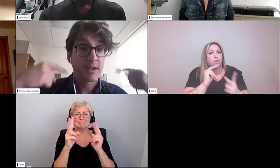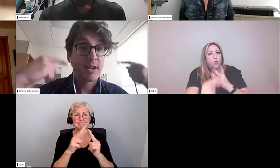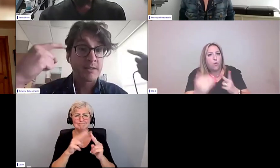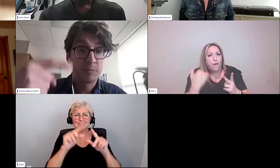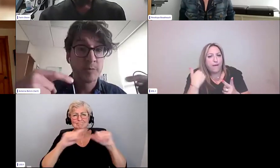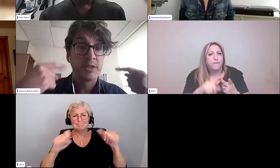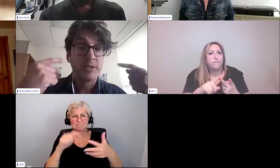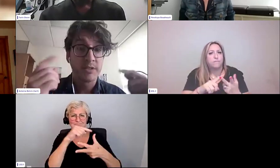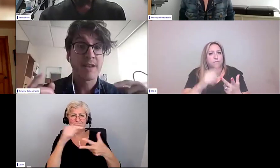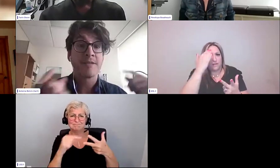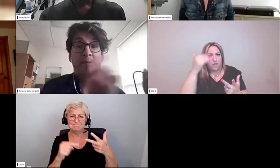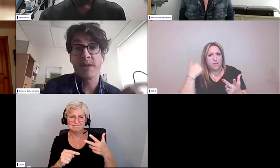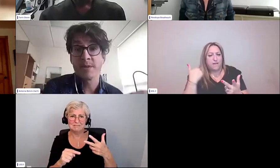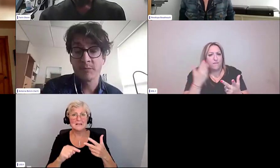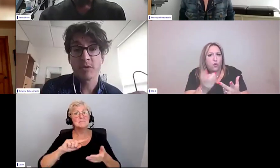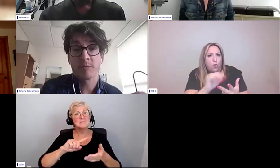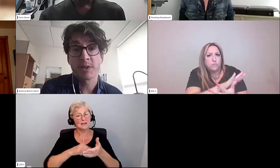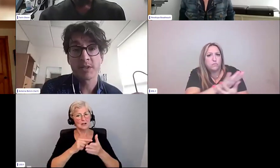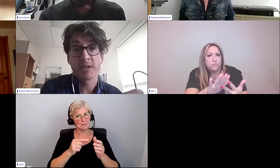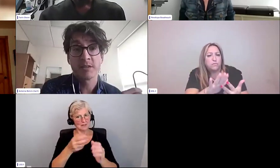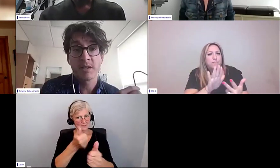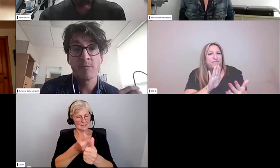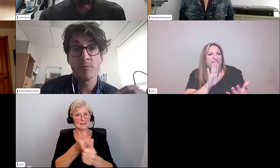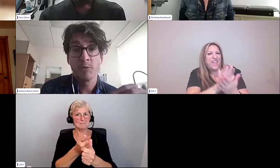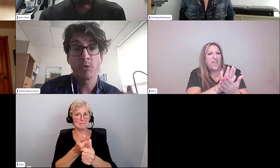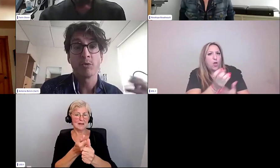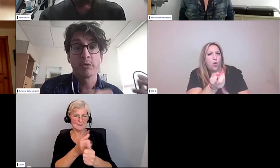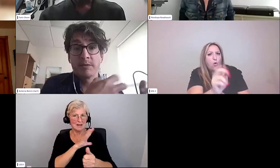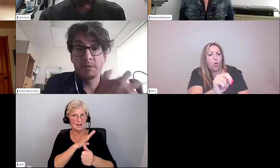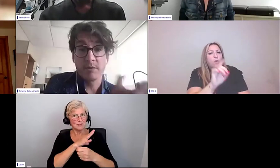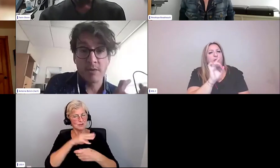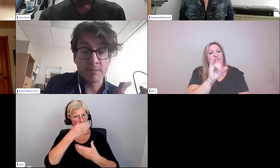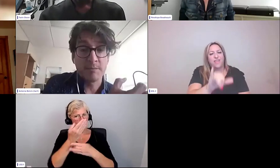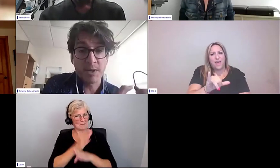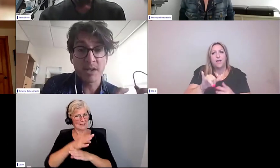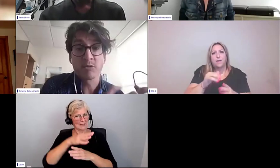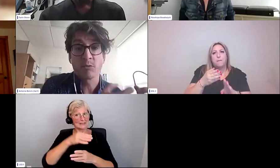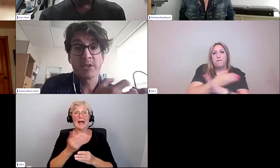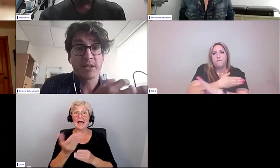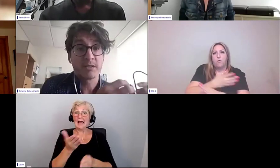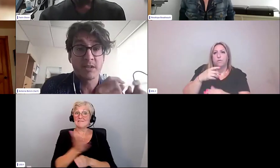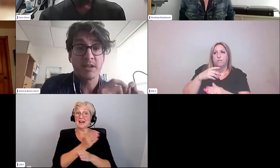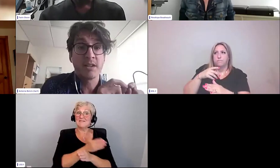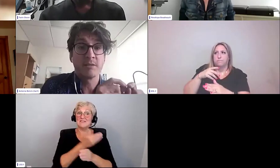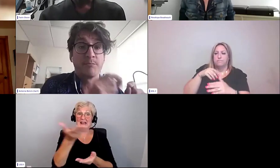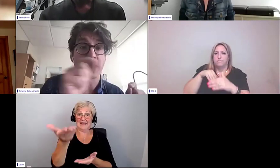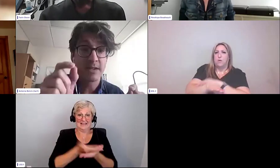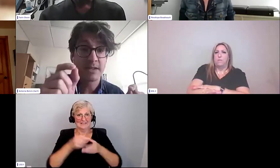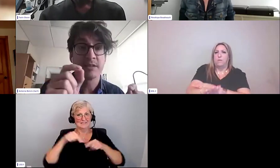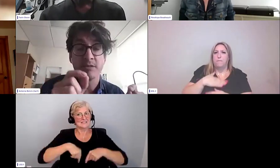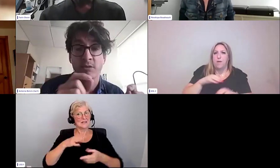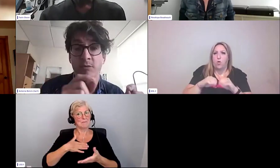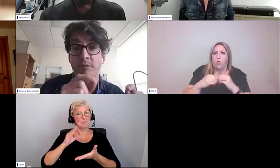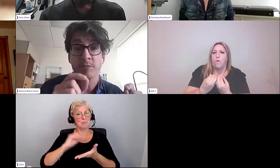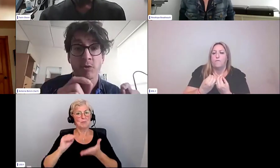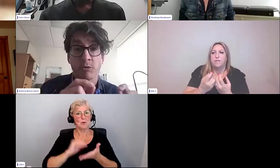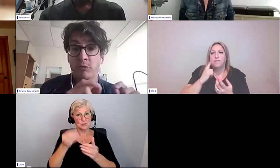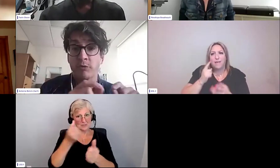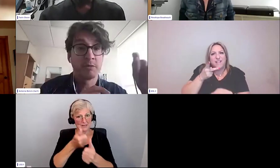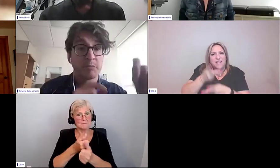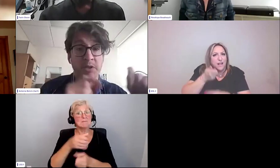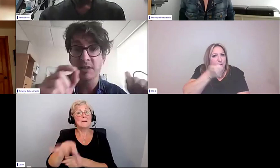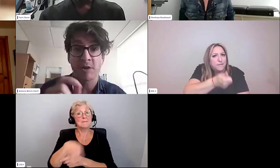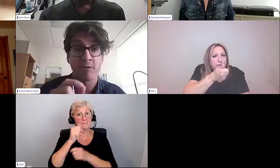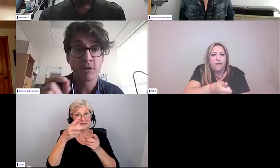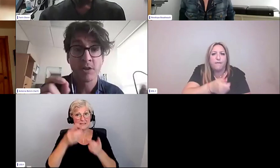that they have knowledge, which is beginning to mobilize even before they present themselves in my office. They take care of